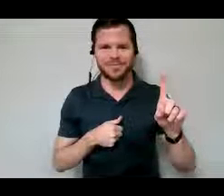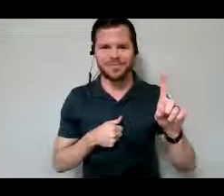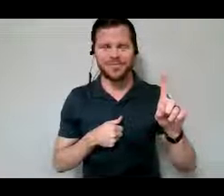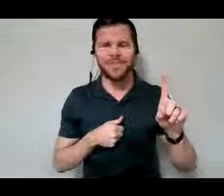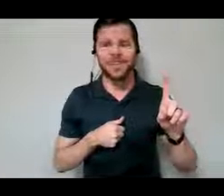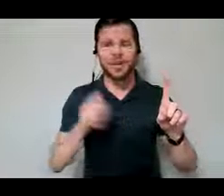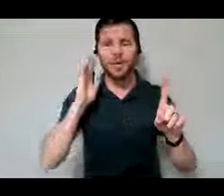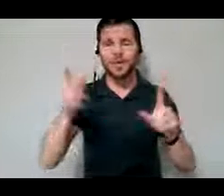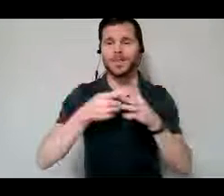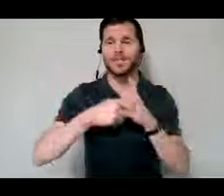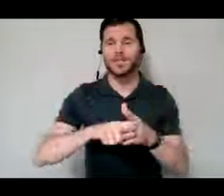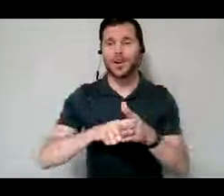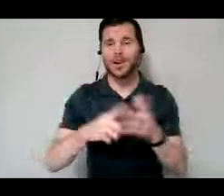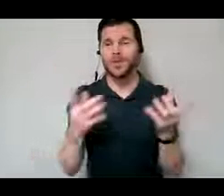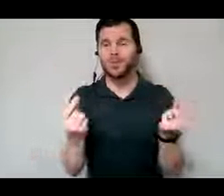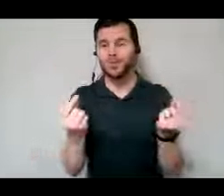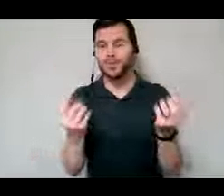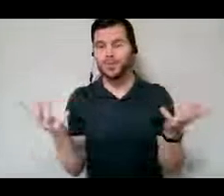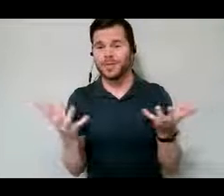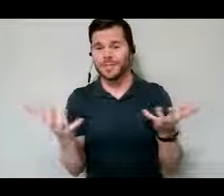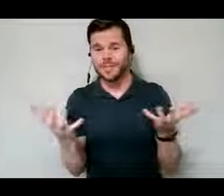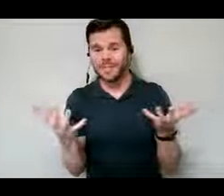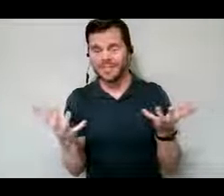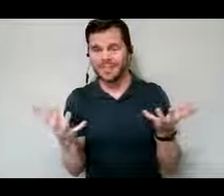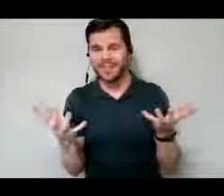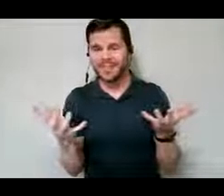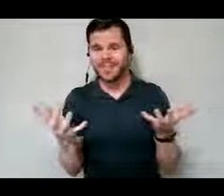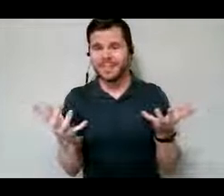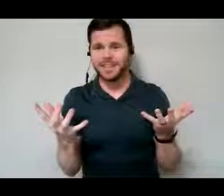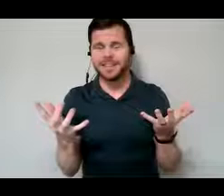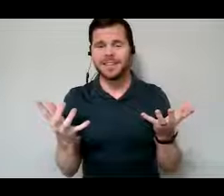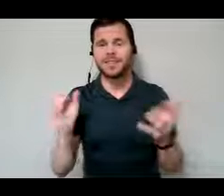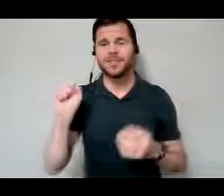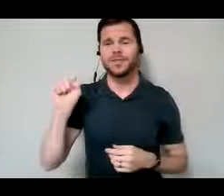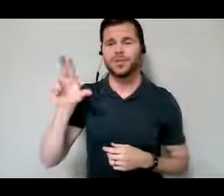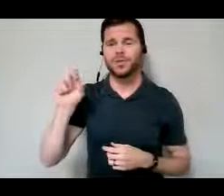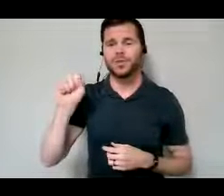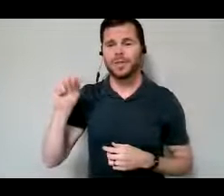We will start with, is Susan Skinner?